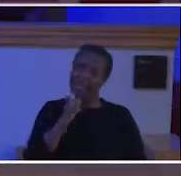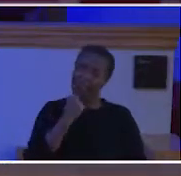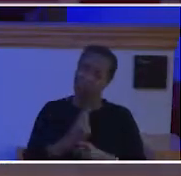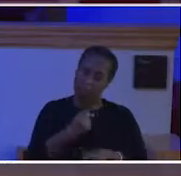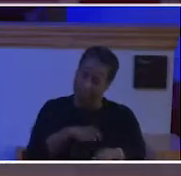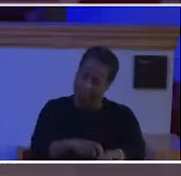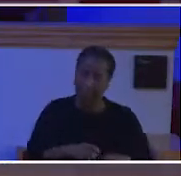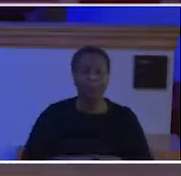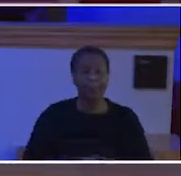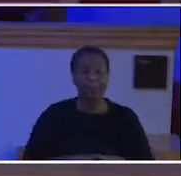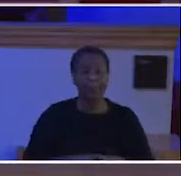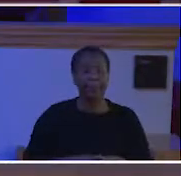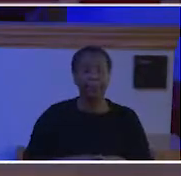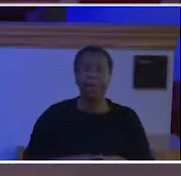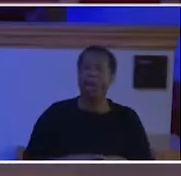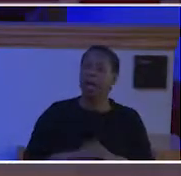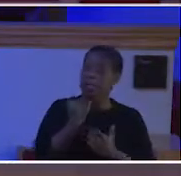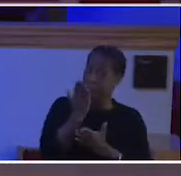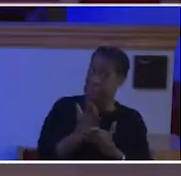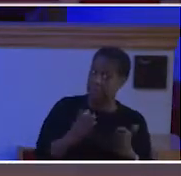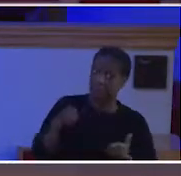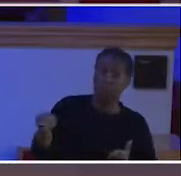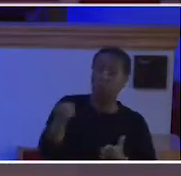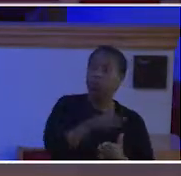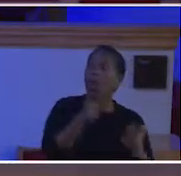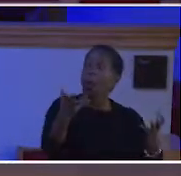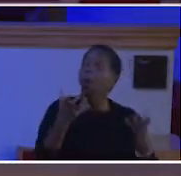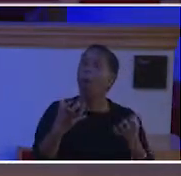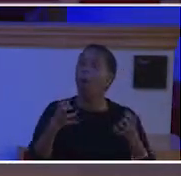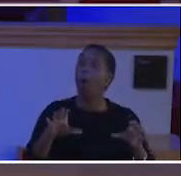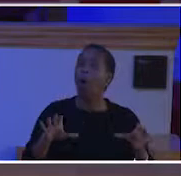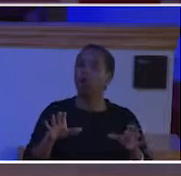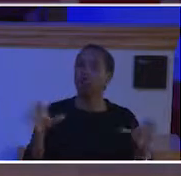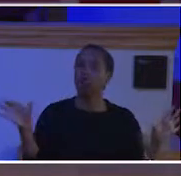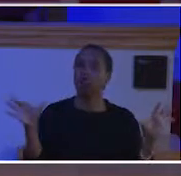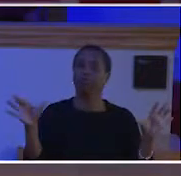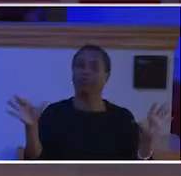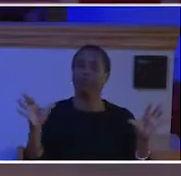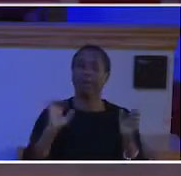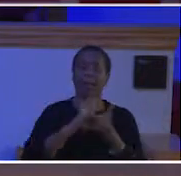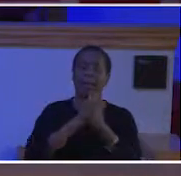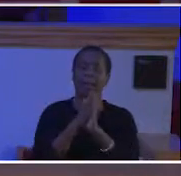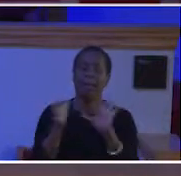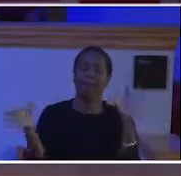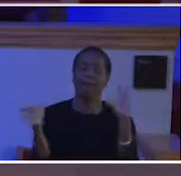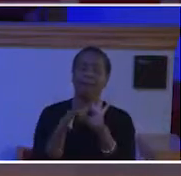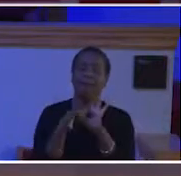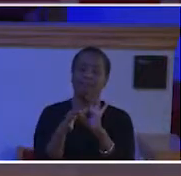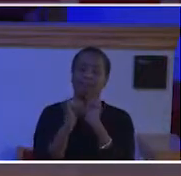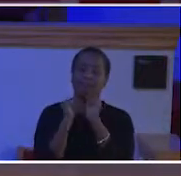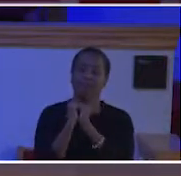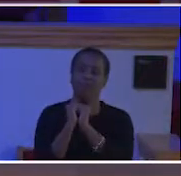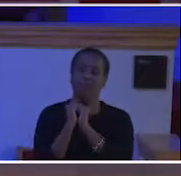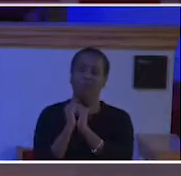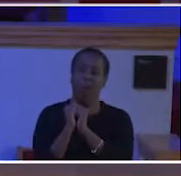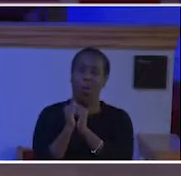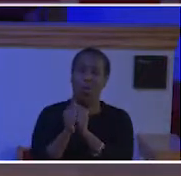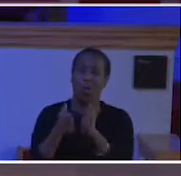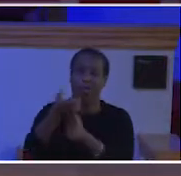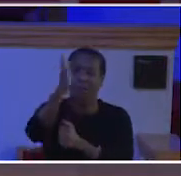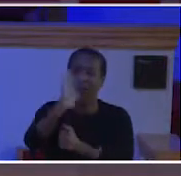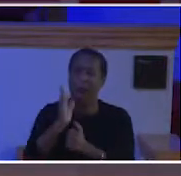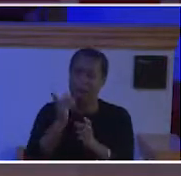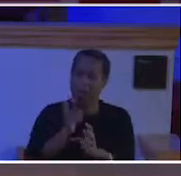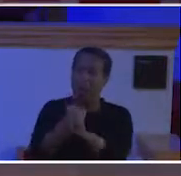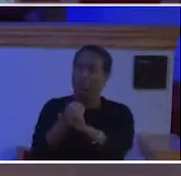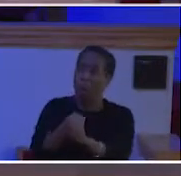time. And even some of us will say we want to get right with God and join church, but